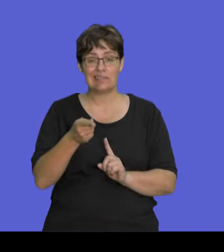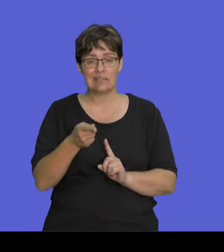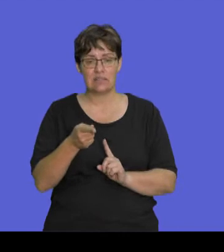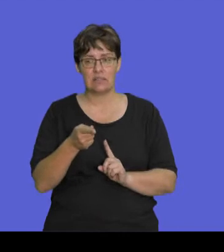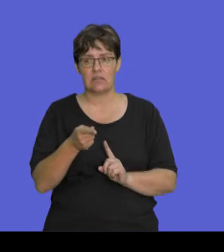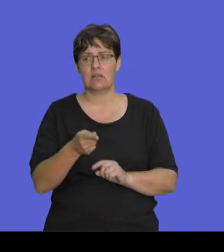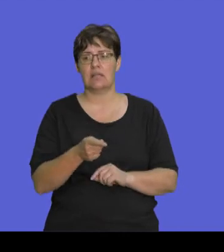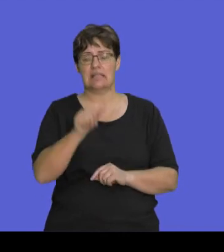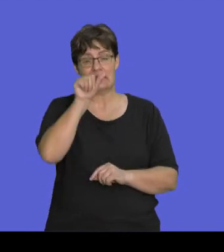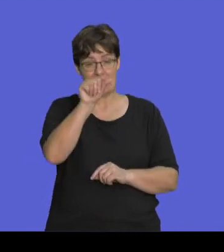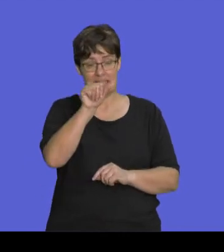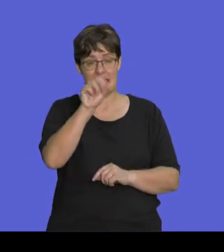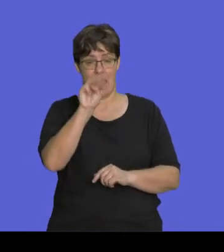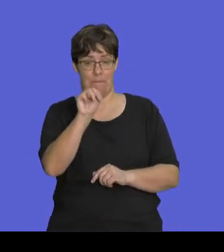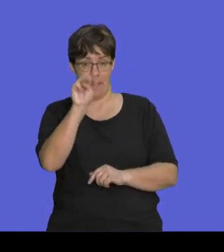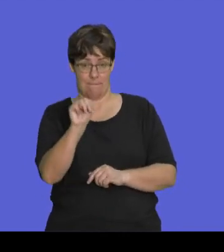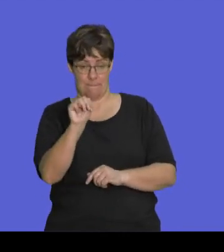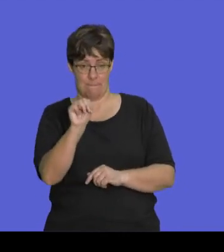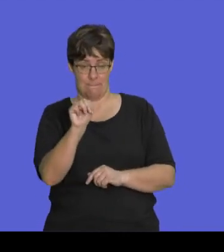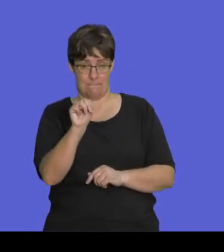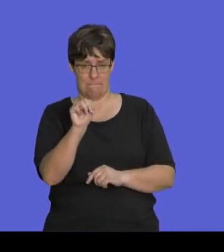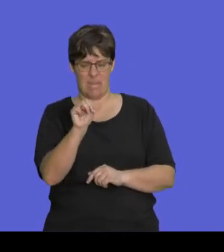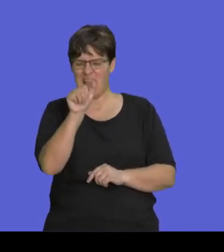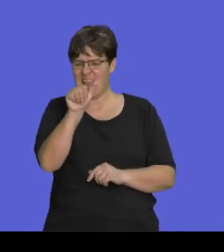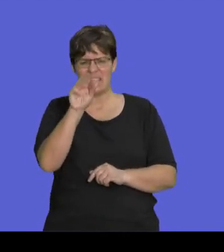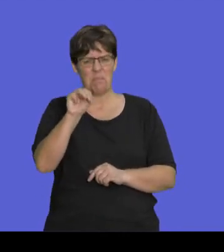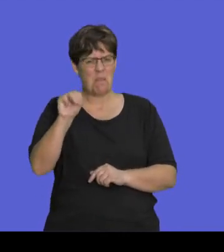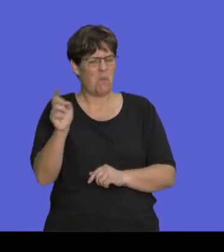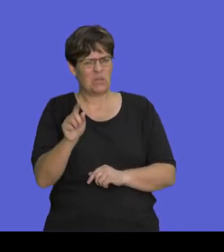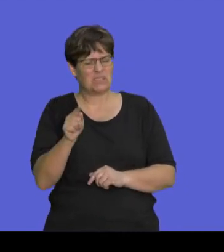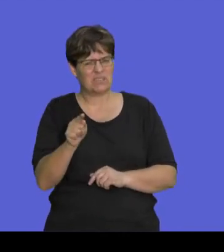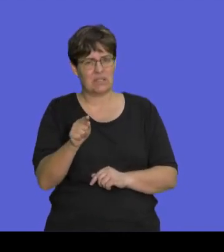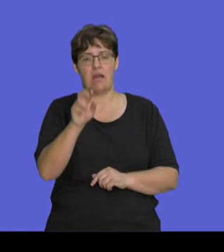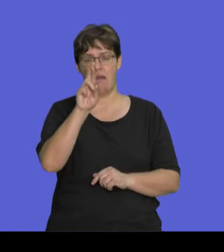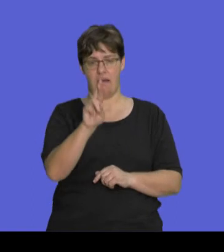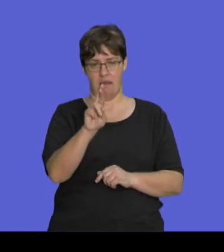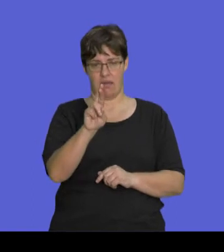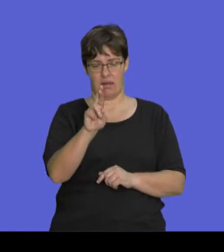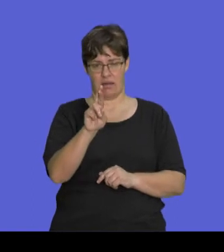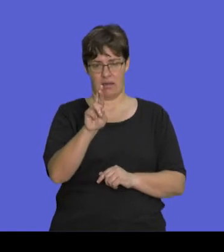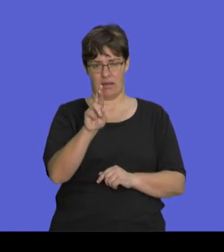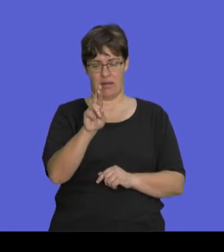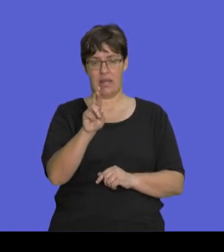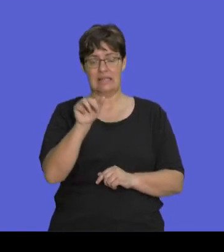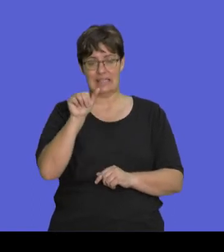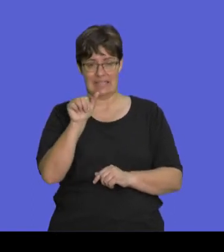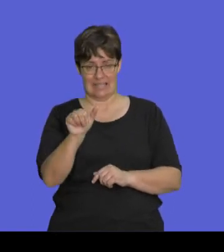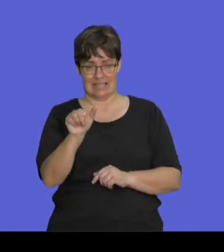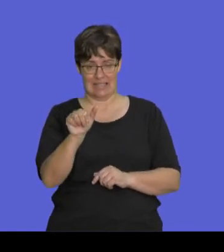6 millimeters, okay? What is that 6 millimeters? R is equals to 6